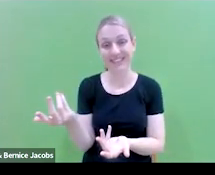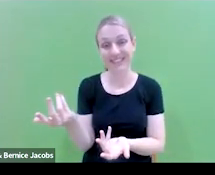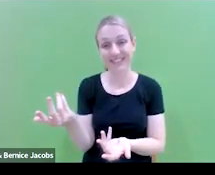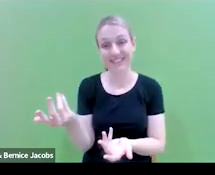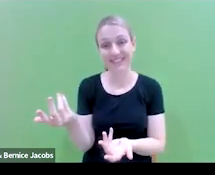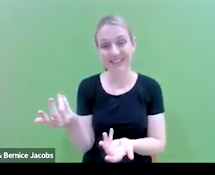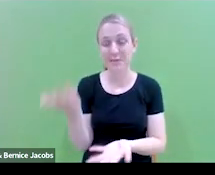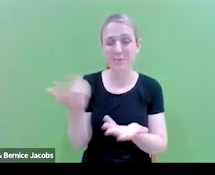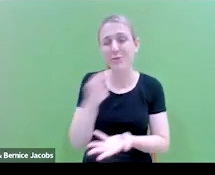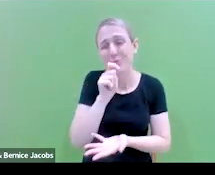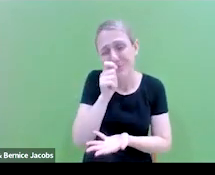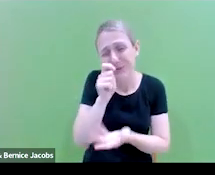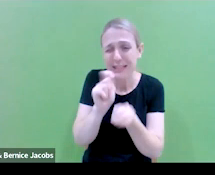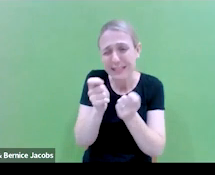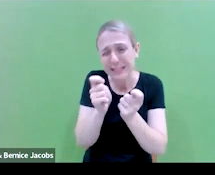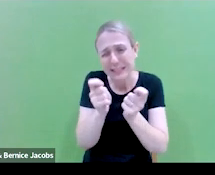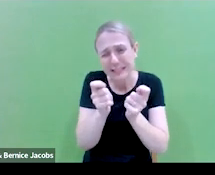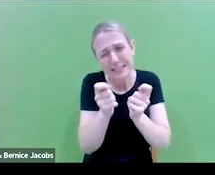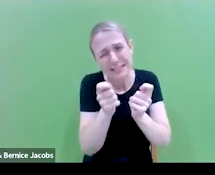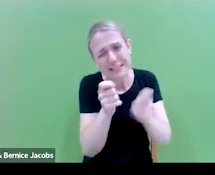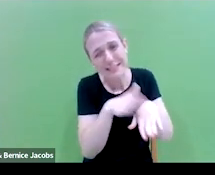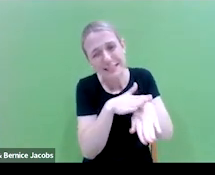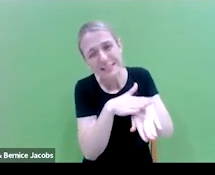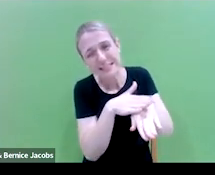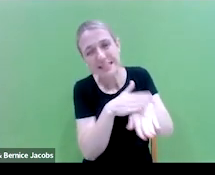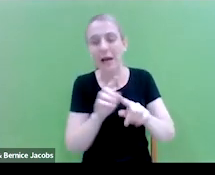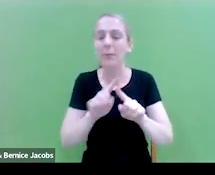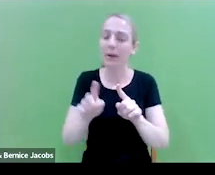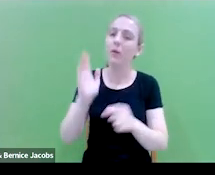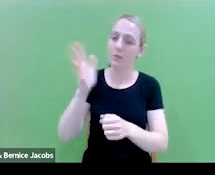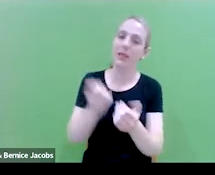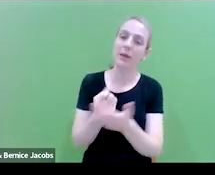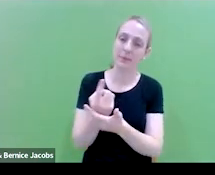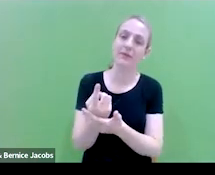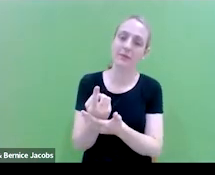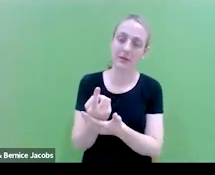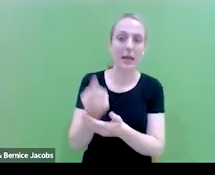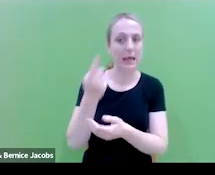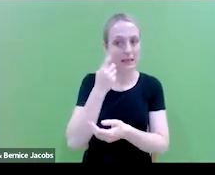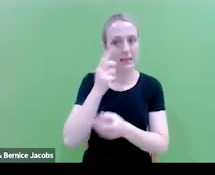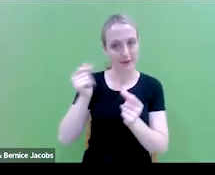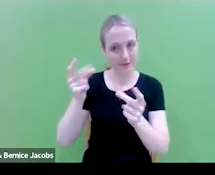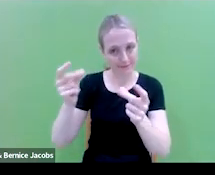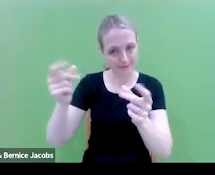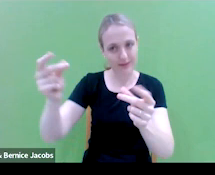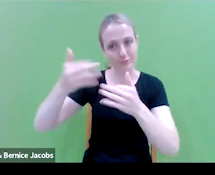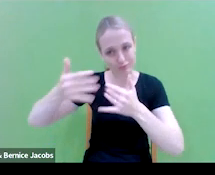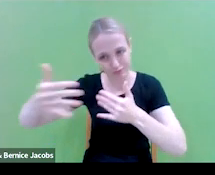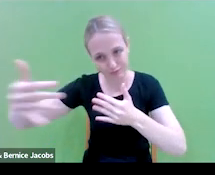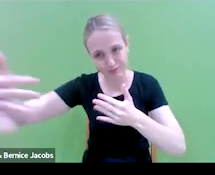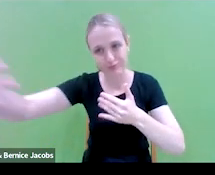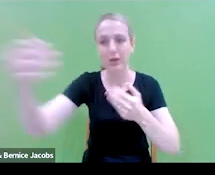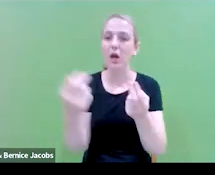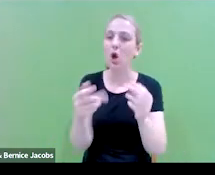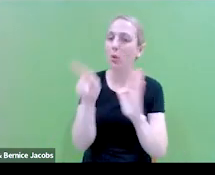albeit a little bit slow, but there is change coming. And I think the change will just start escalating as policies